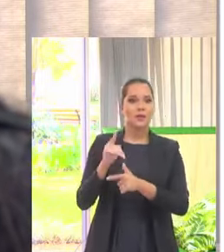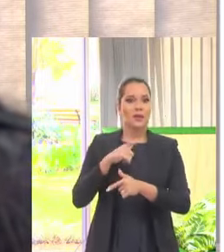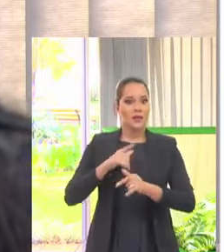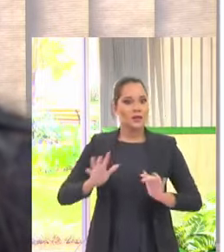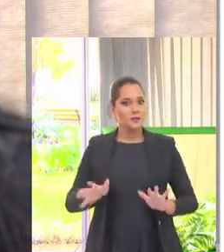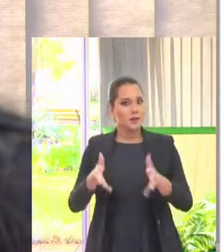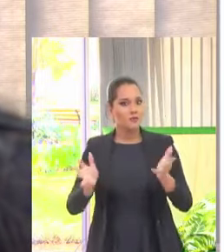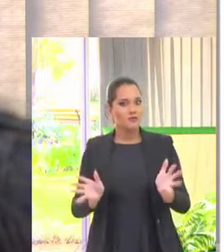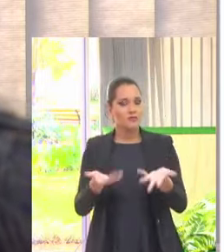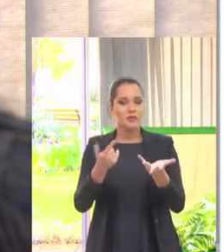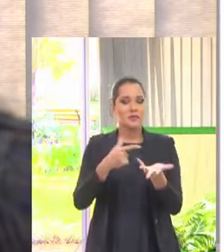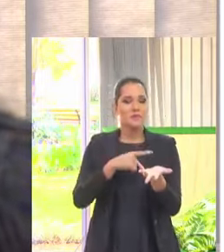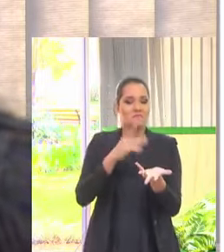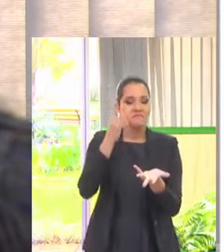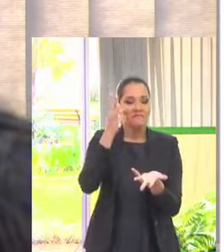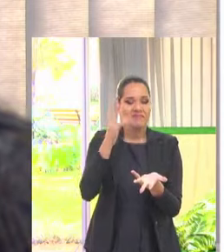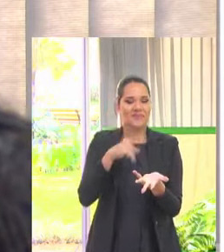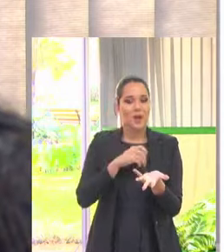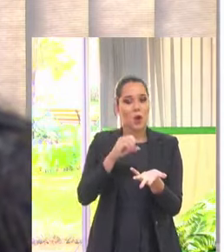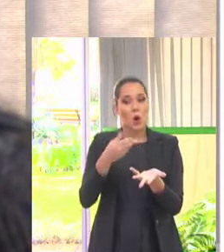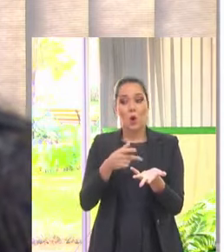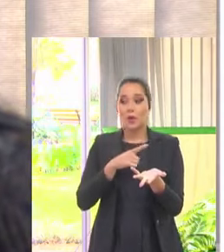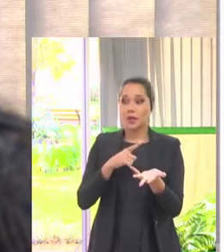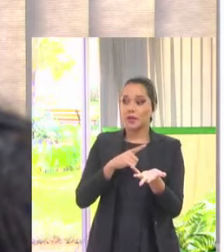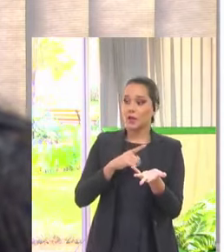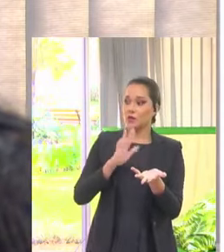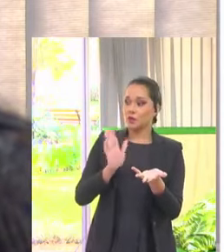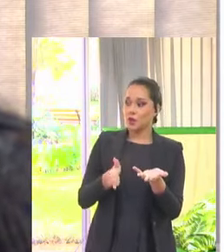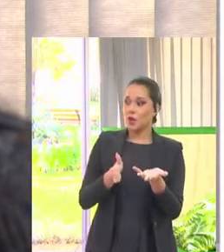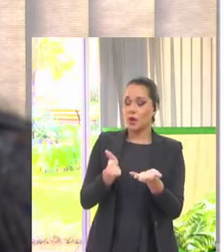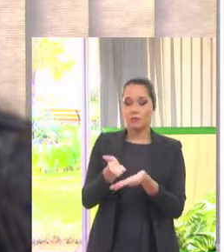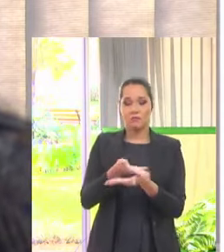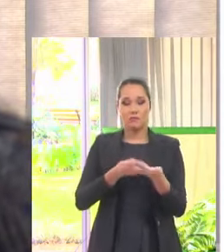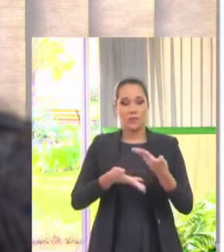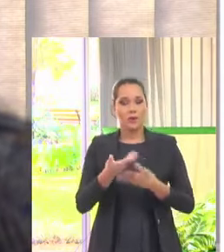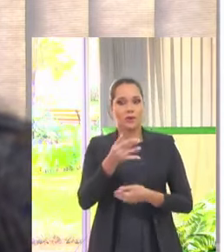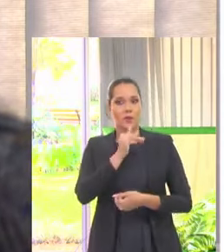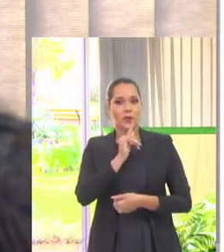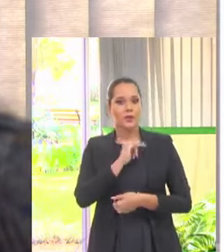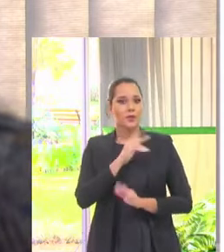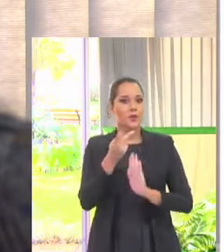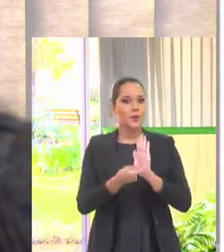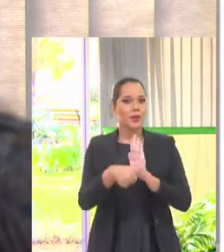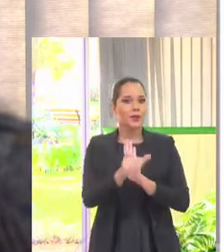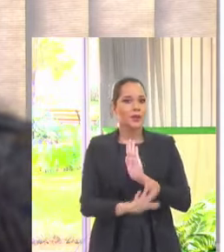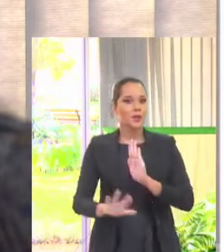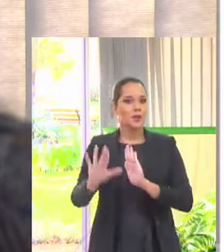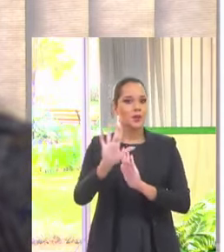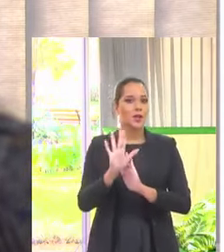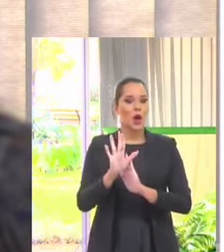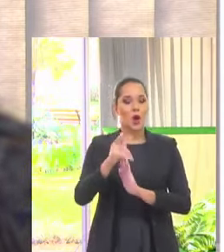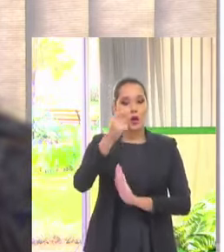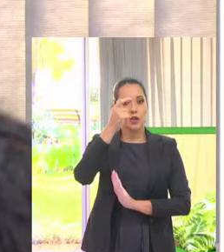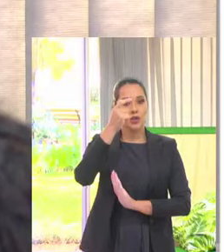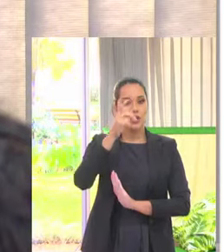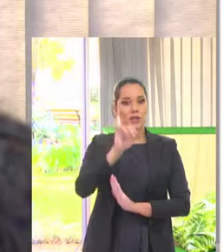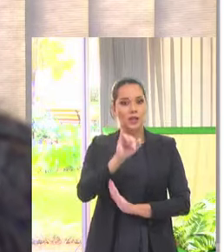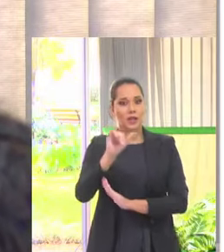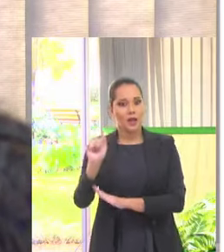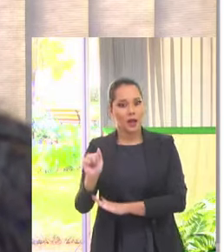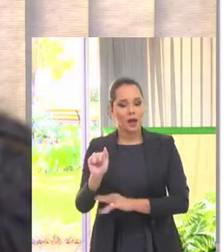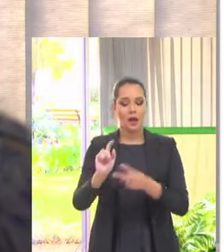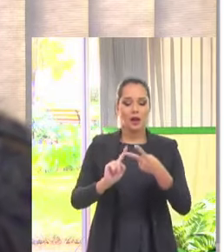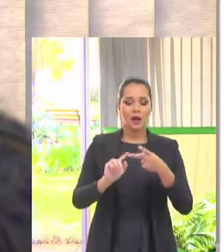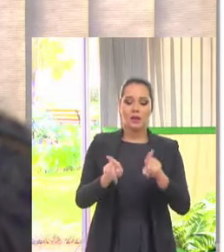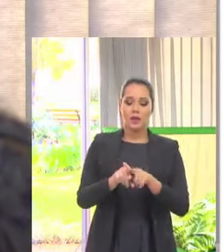the making in Brazil, as a national artificial intelligence plan, our incentives for R&D, and